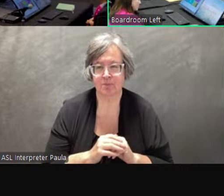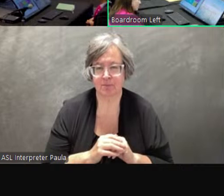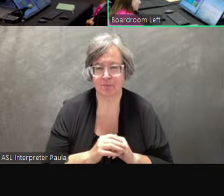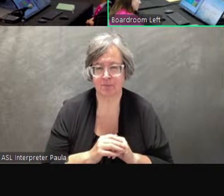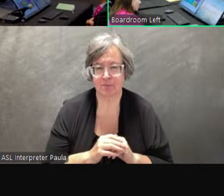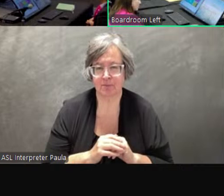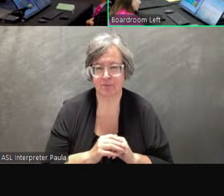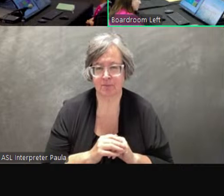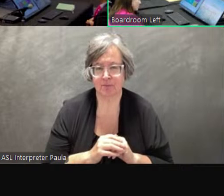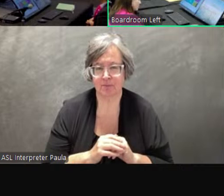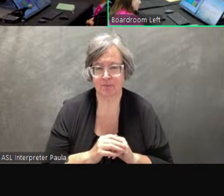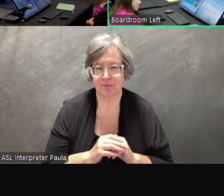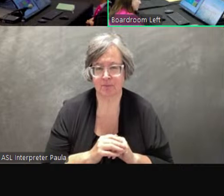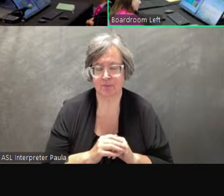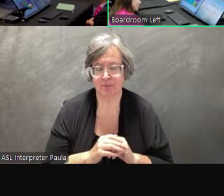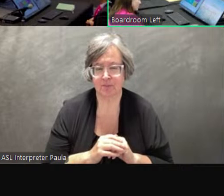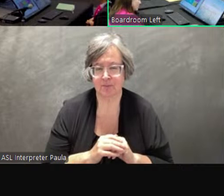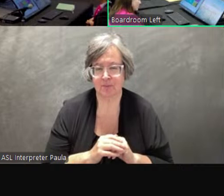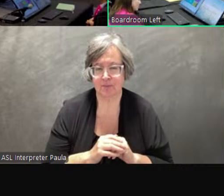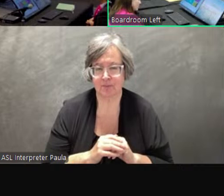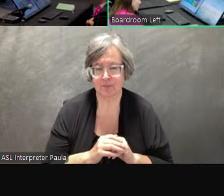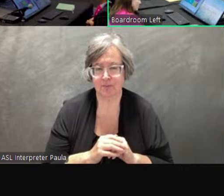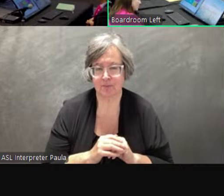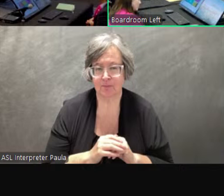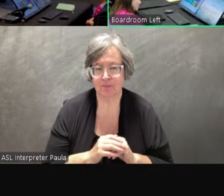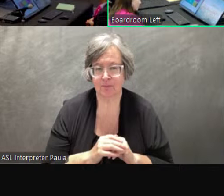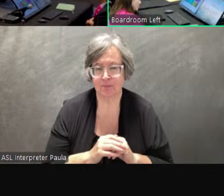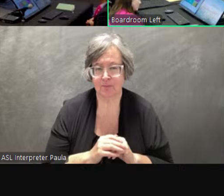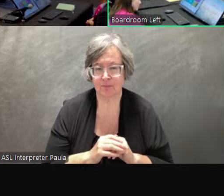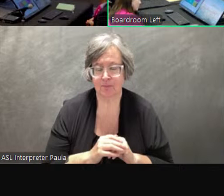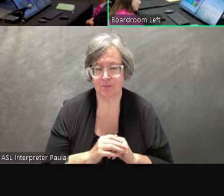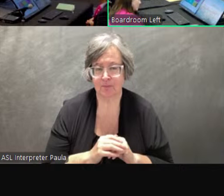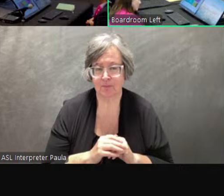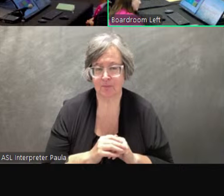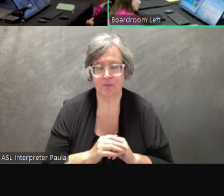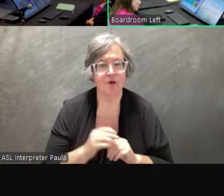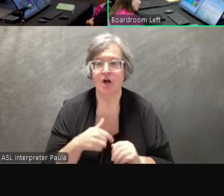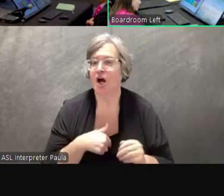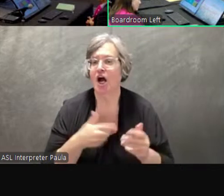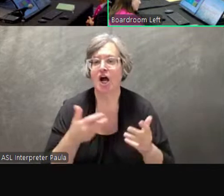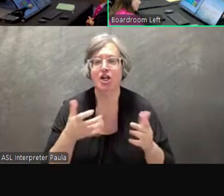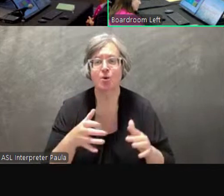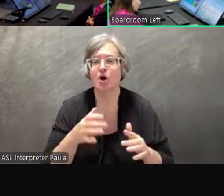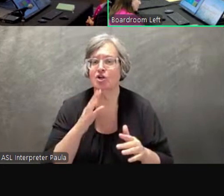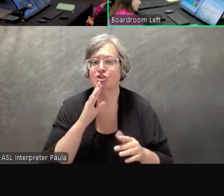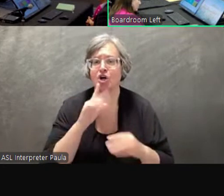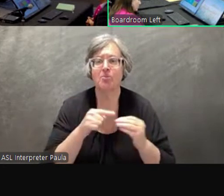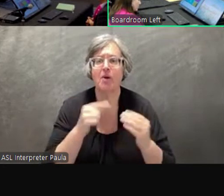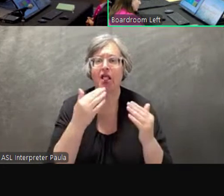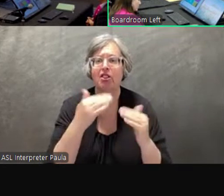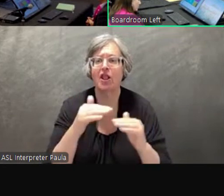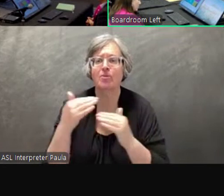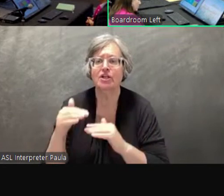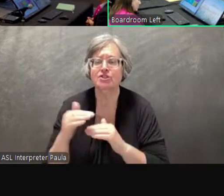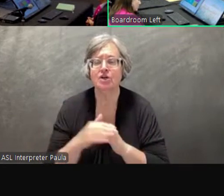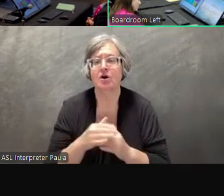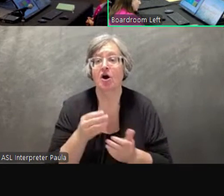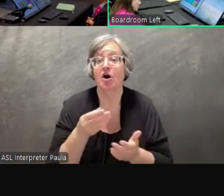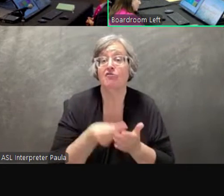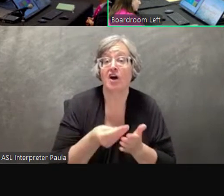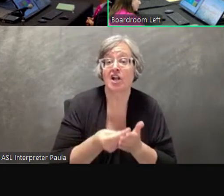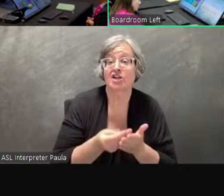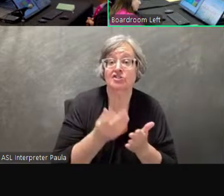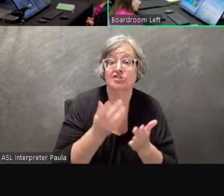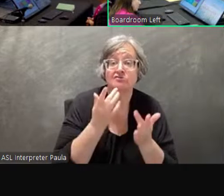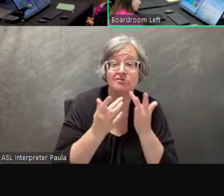I don't want to put this in the context of there are limitations, be it financial or others,